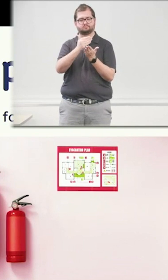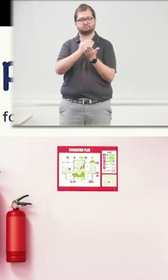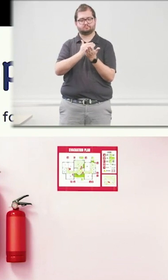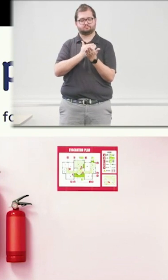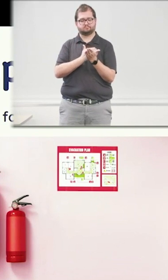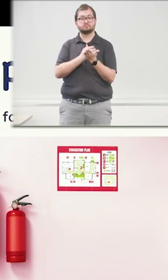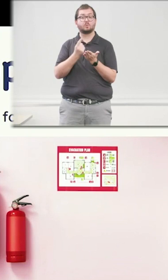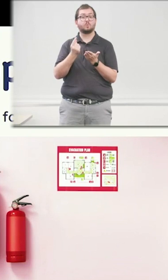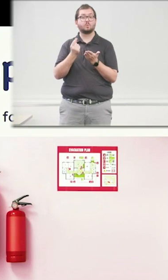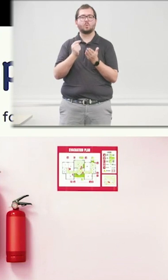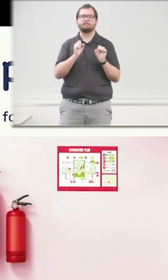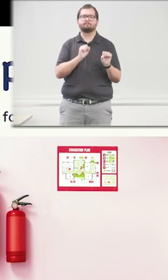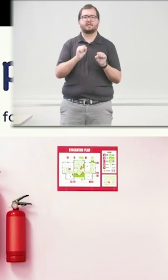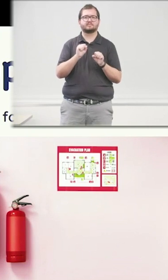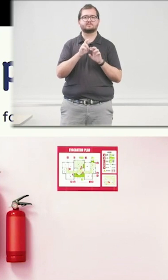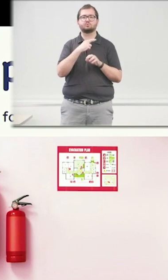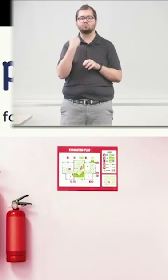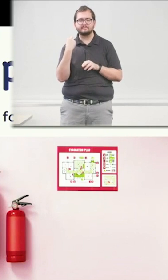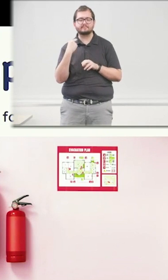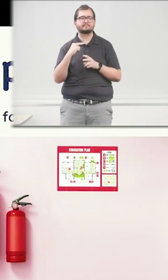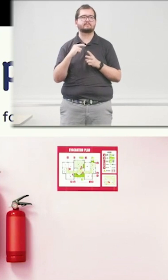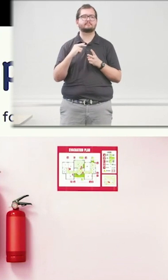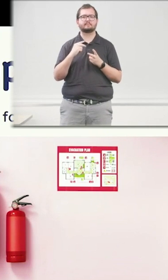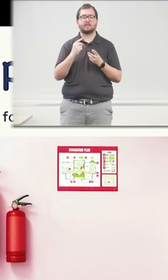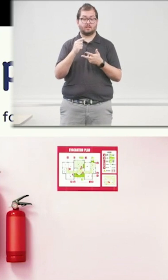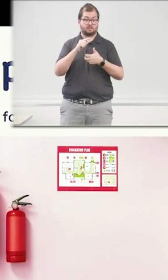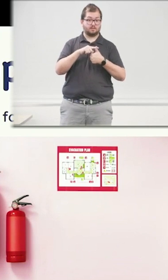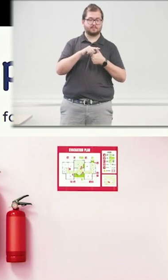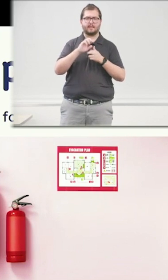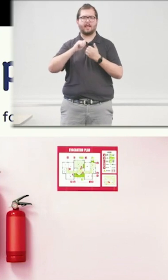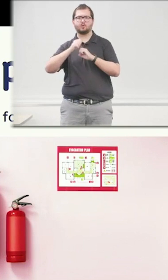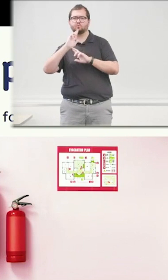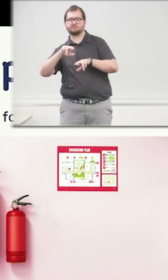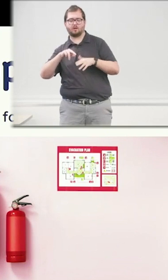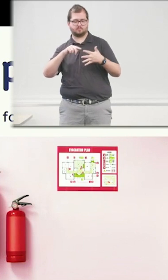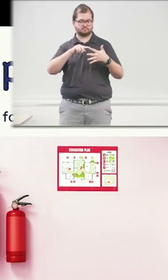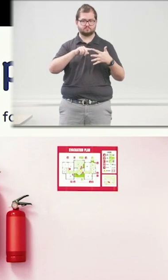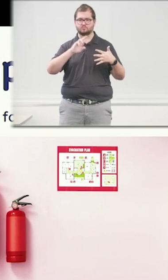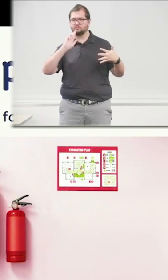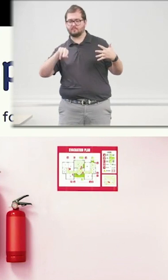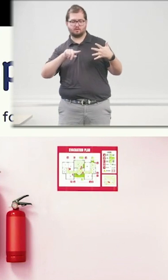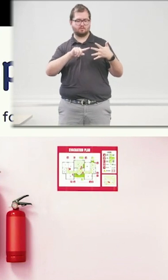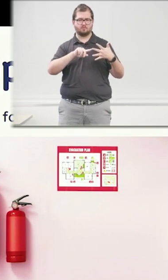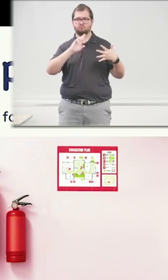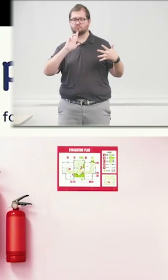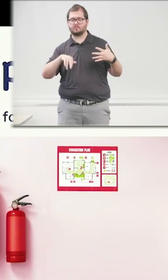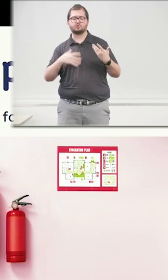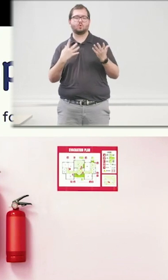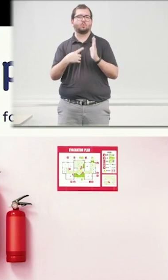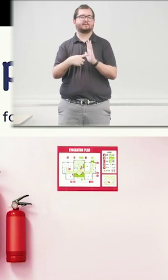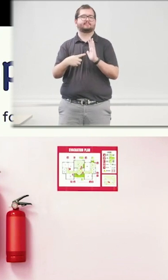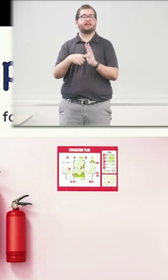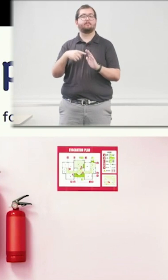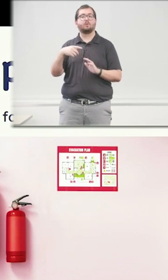your potential risks and specific responses. I love this. So if you're a pet store during a